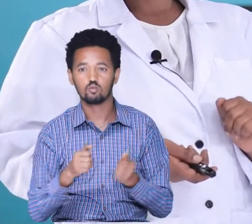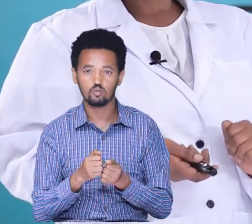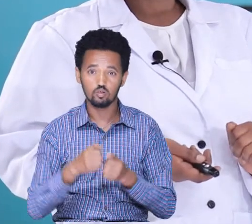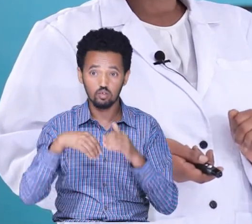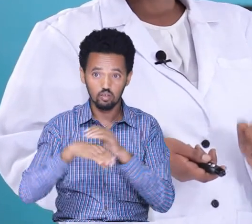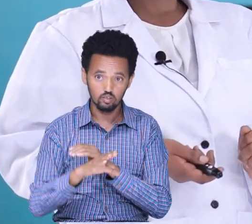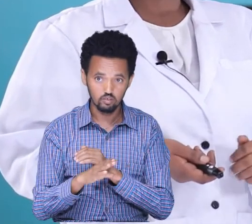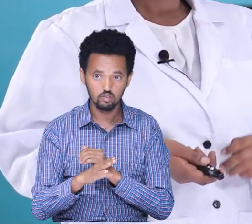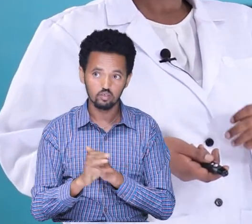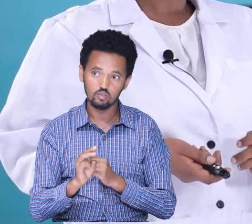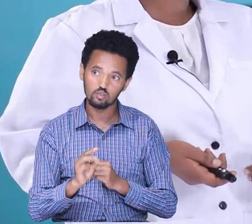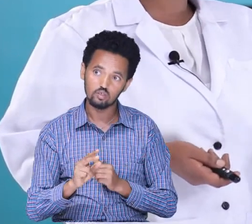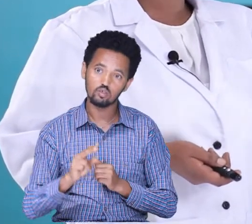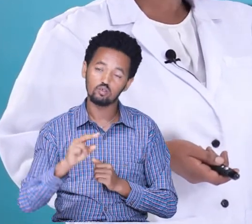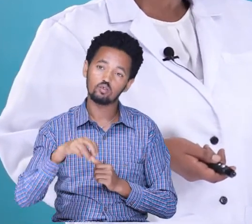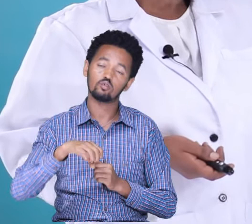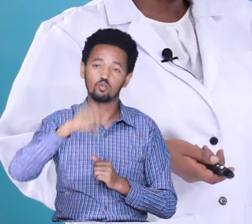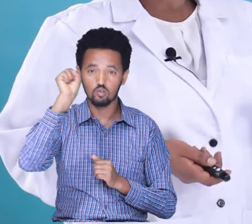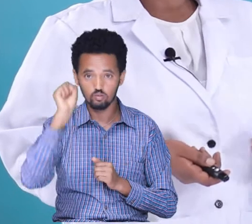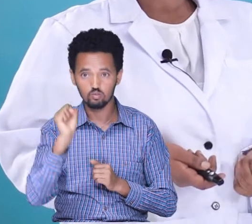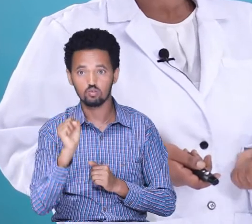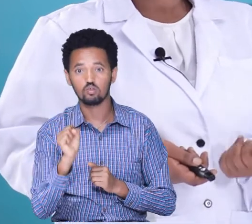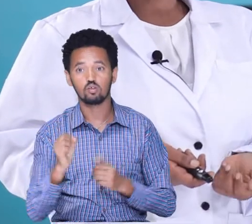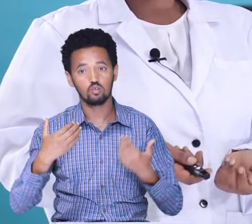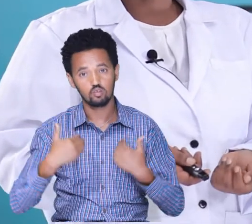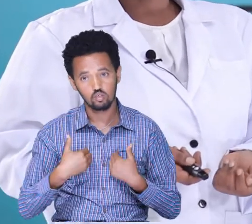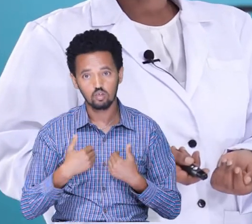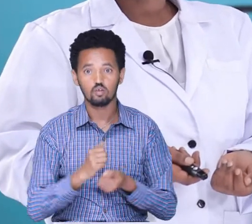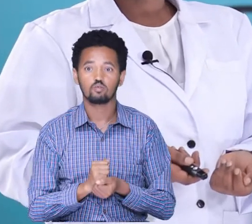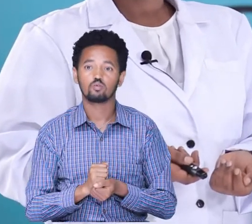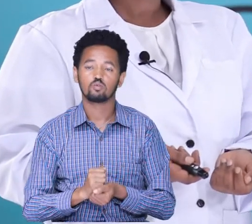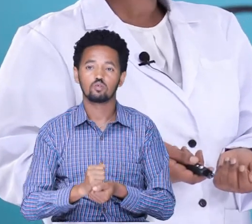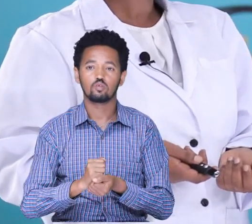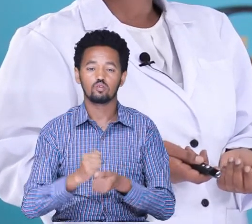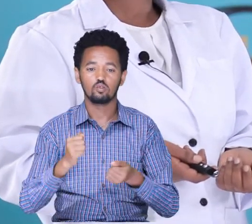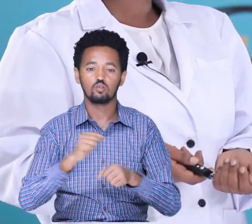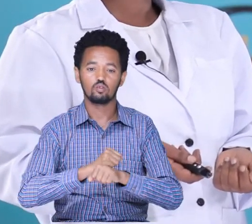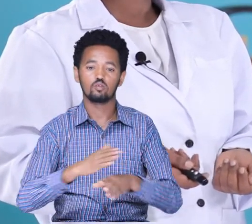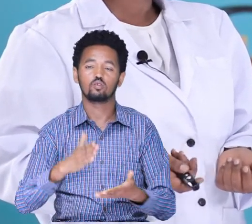eastern section because of higher altitude.